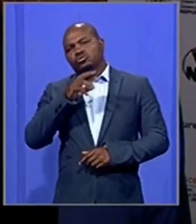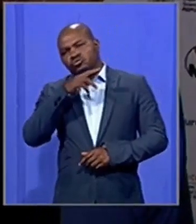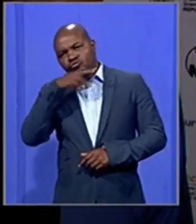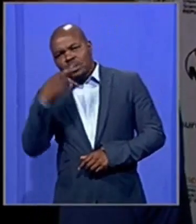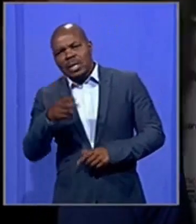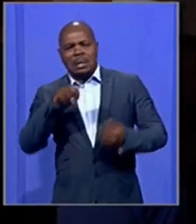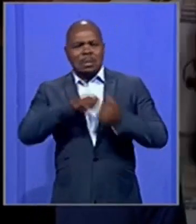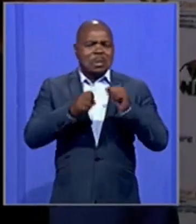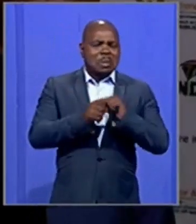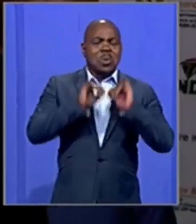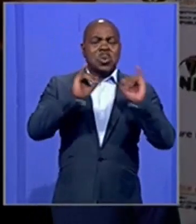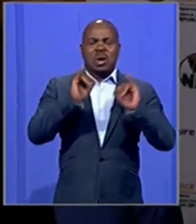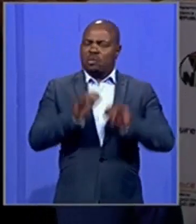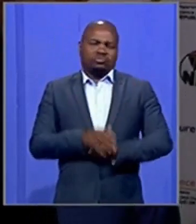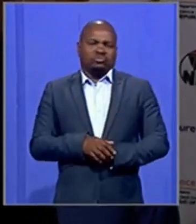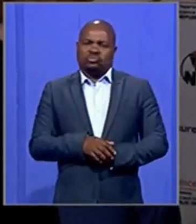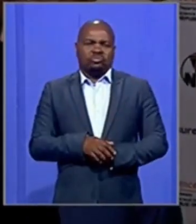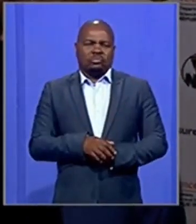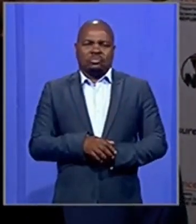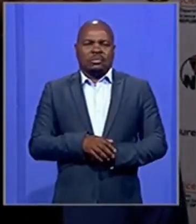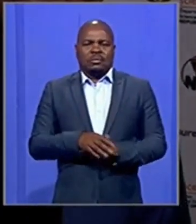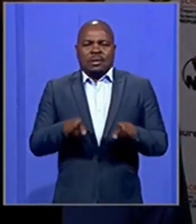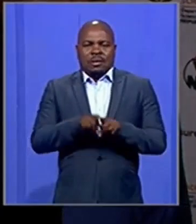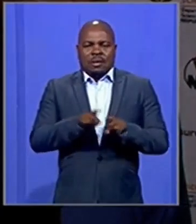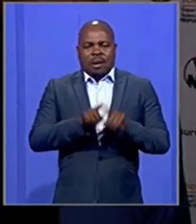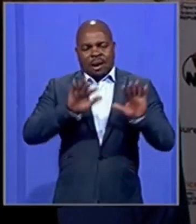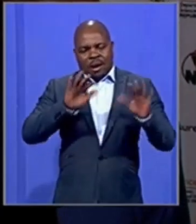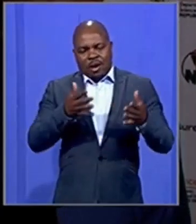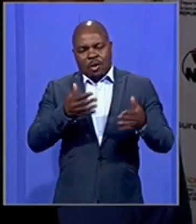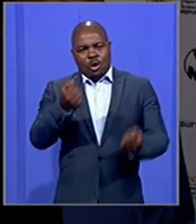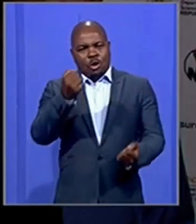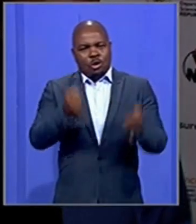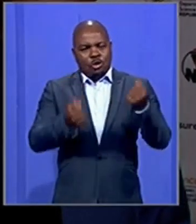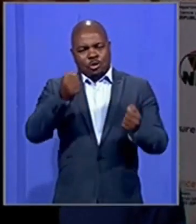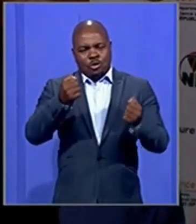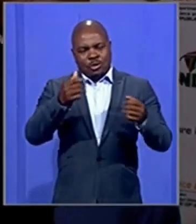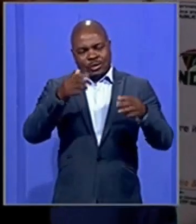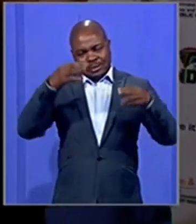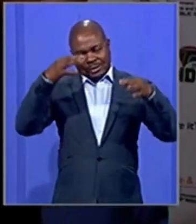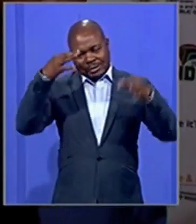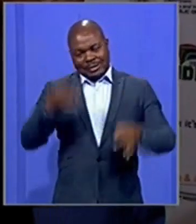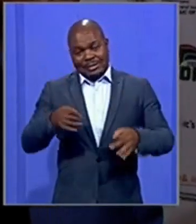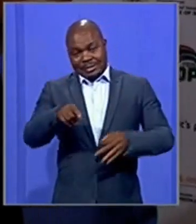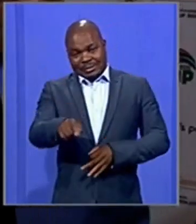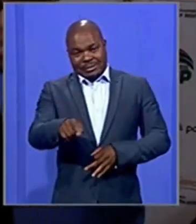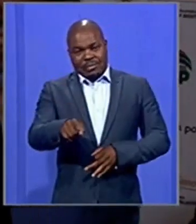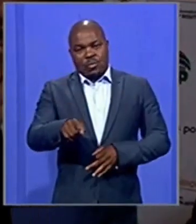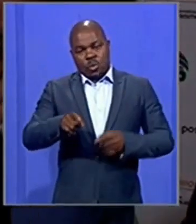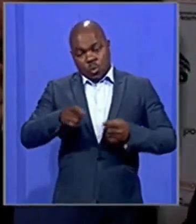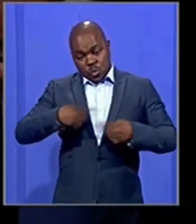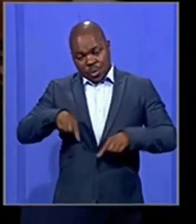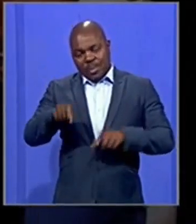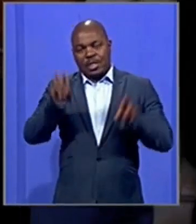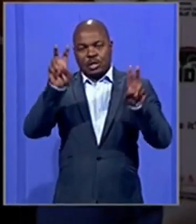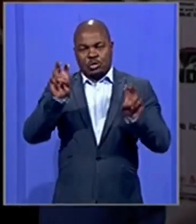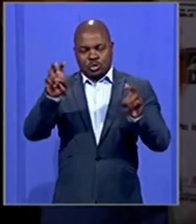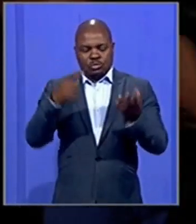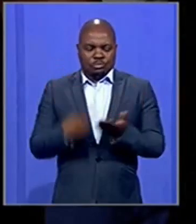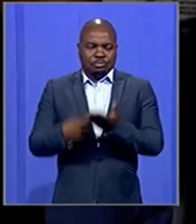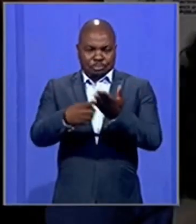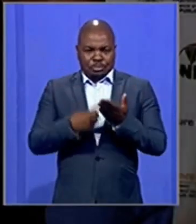calamity. Also in the way that the judgment has come across, it's a matter that we are going to